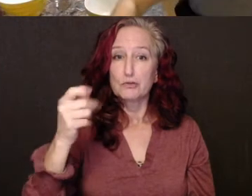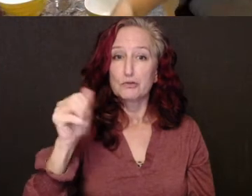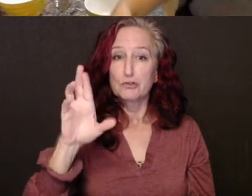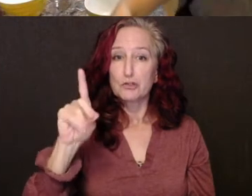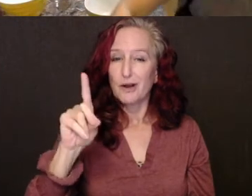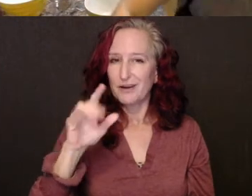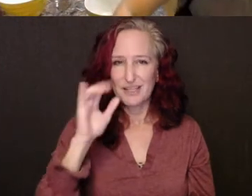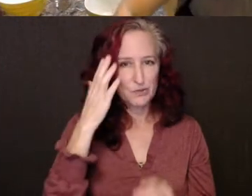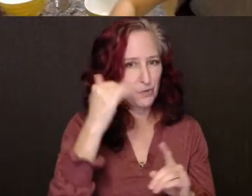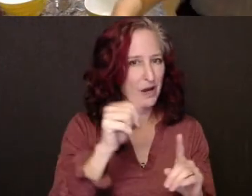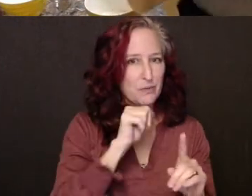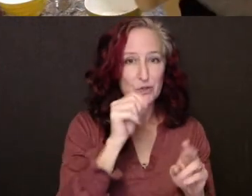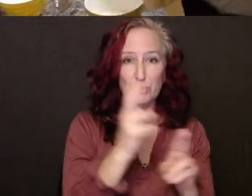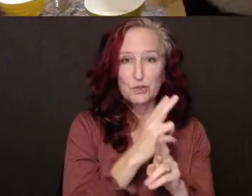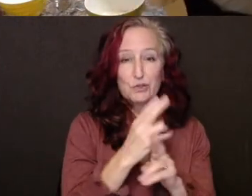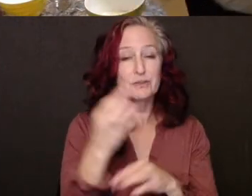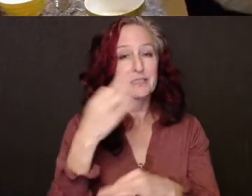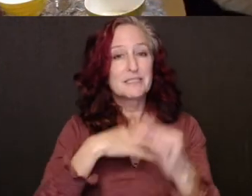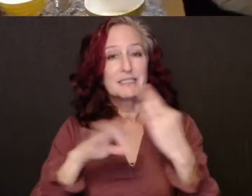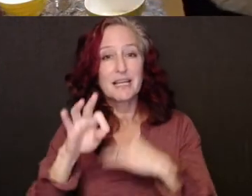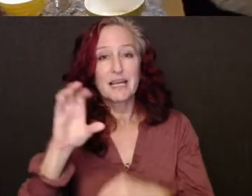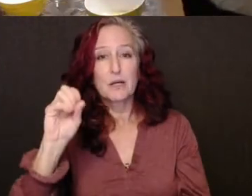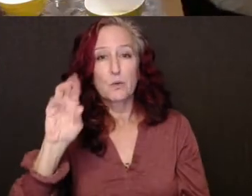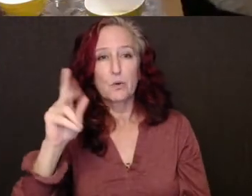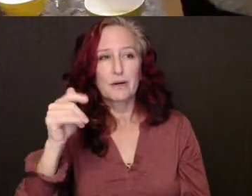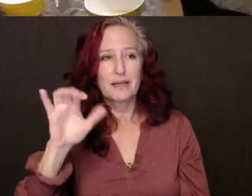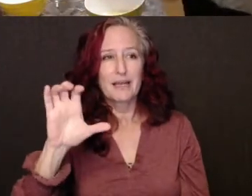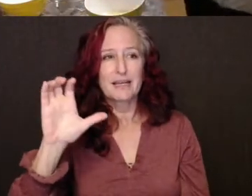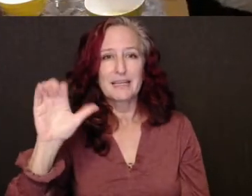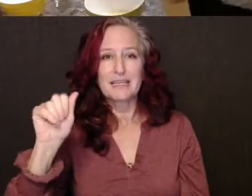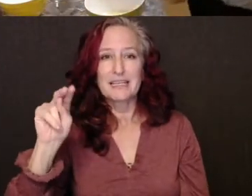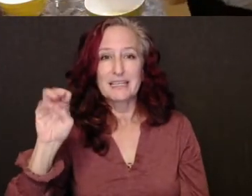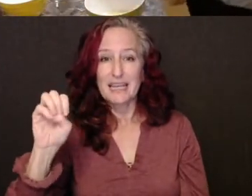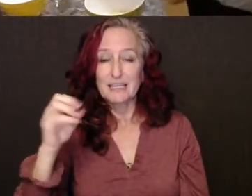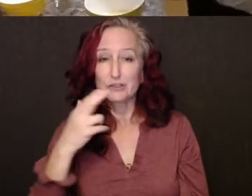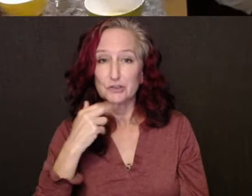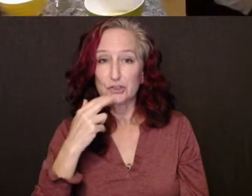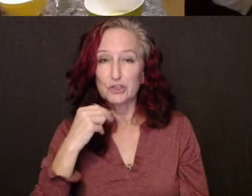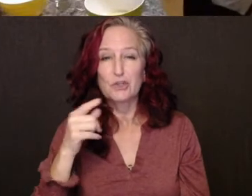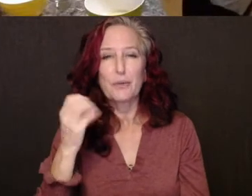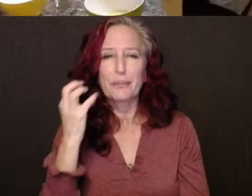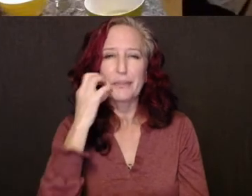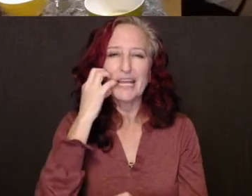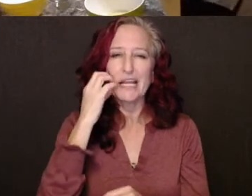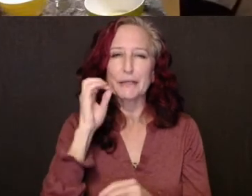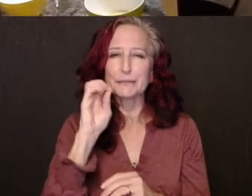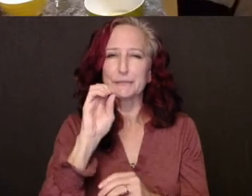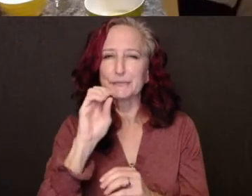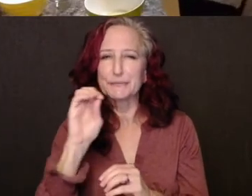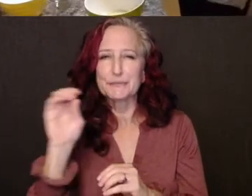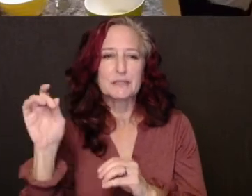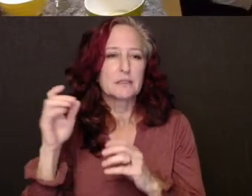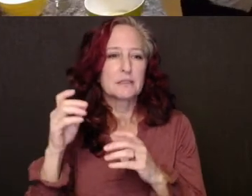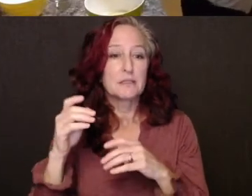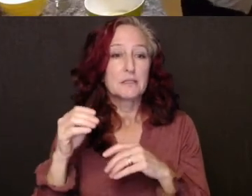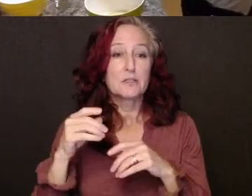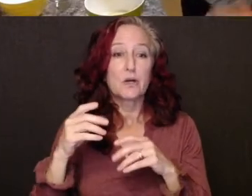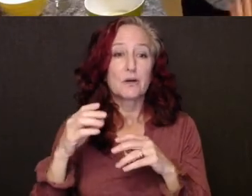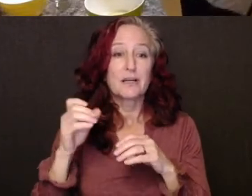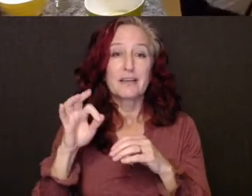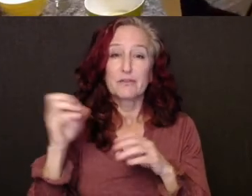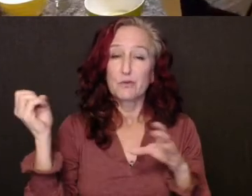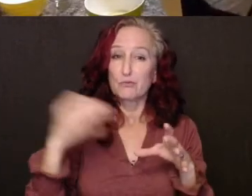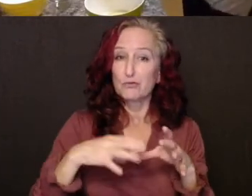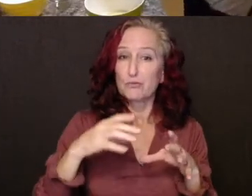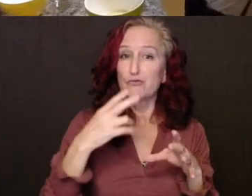are not the typical white sugar, which is very thin, those granules. That white sugar, the normal white sugar has bone char,